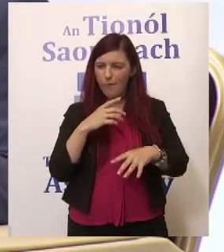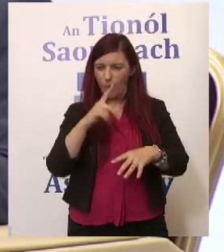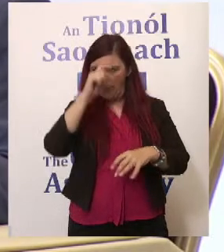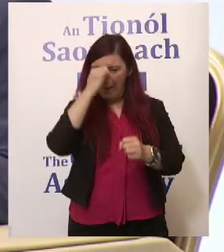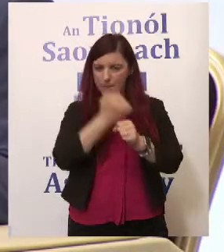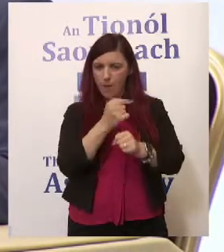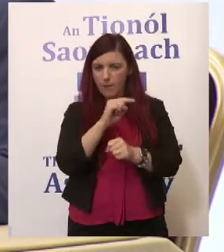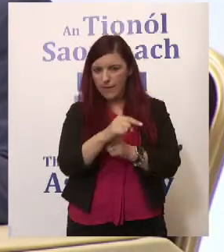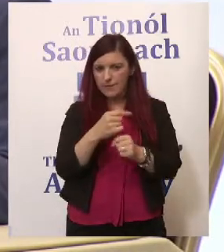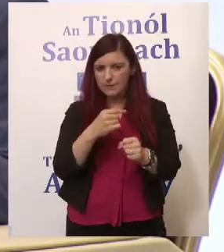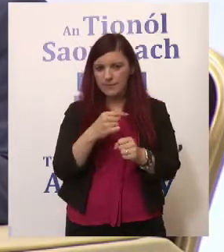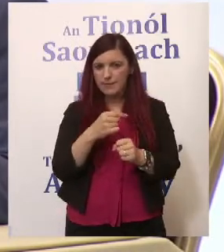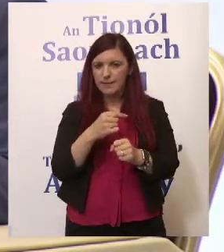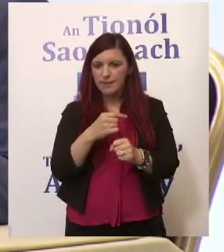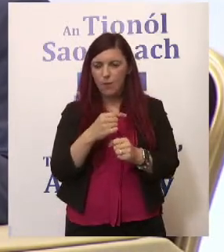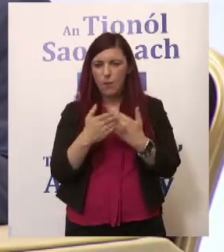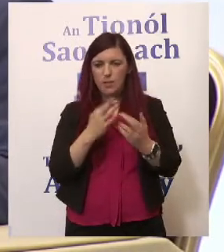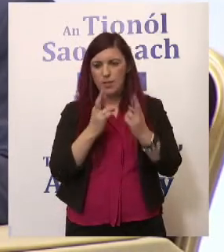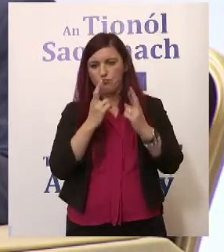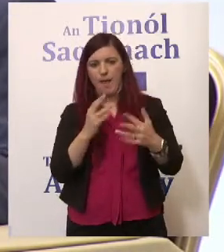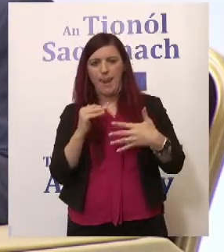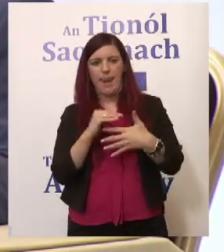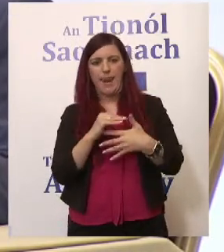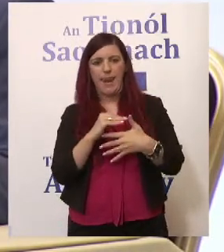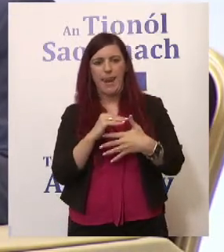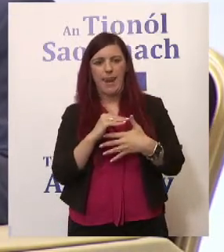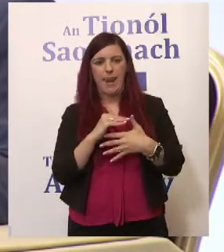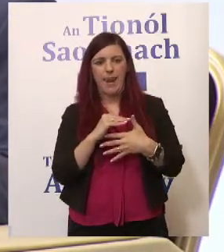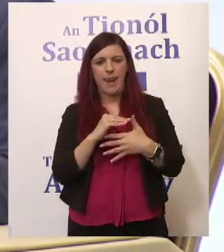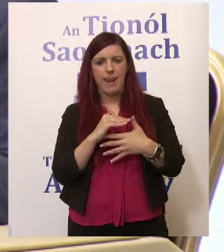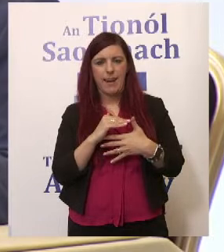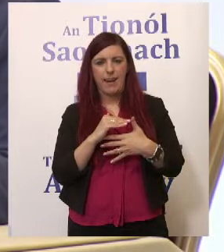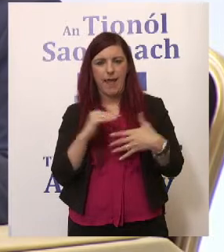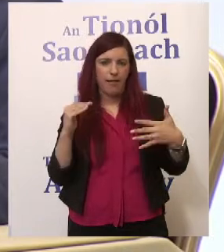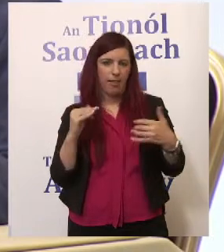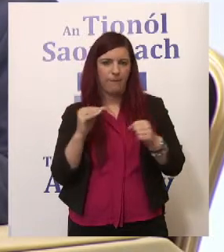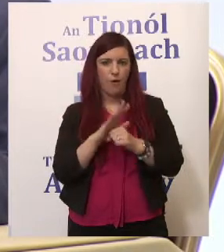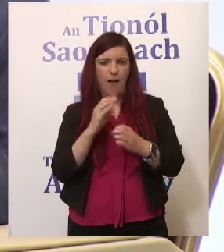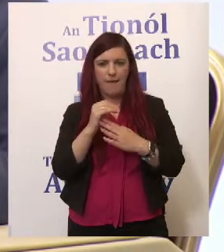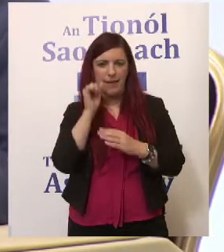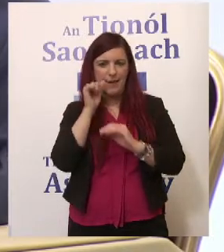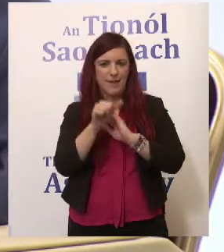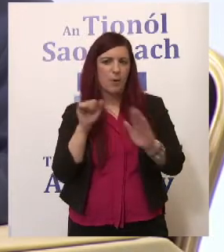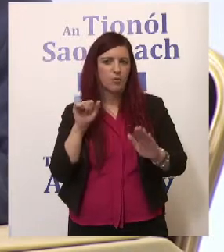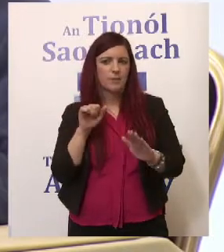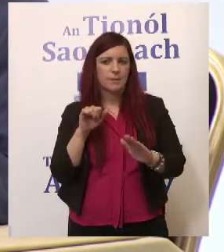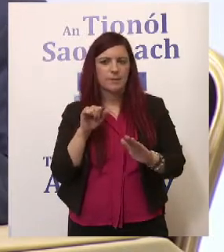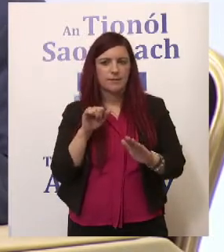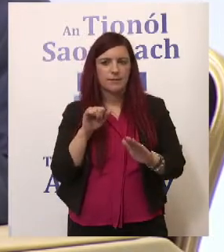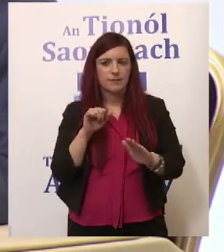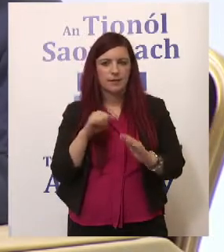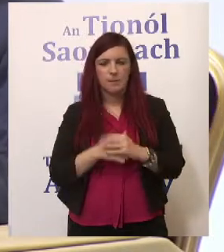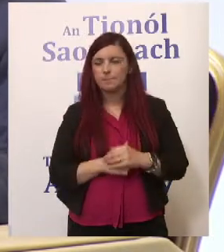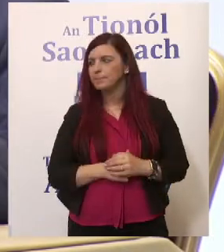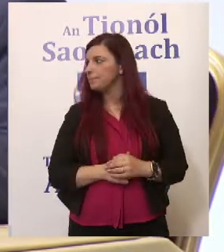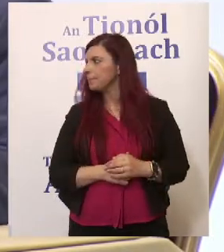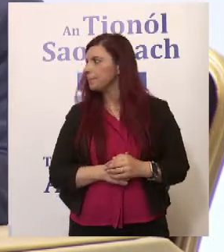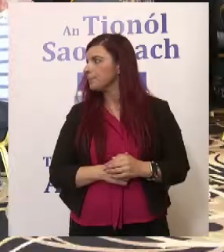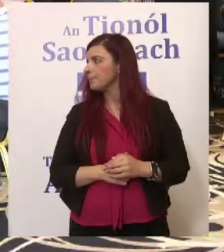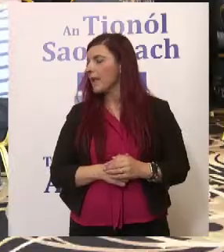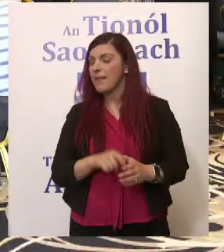about what's the right level if you, in terms of having an expert. And that's true of lots of other things as well.